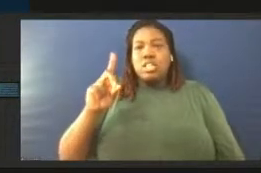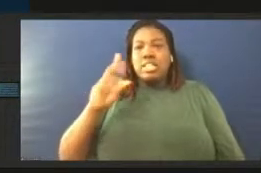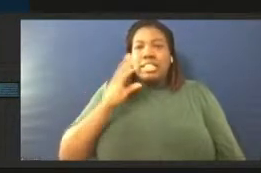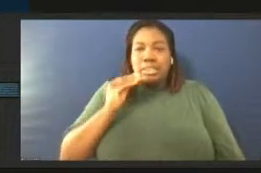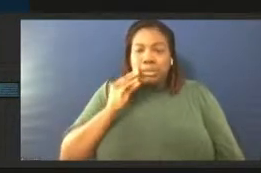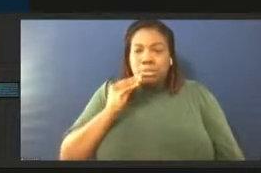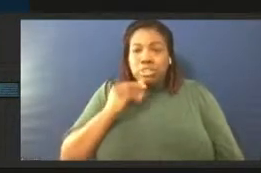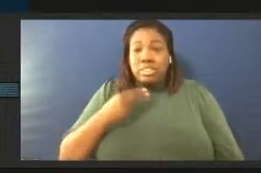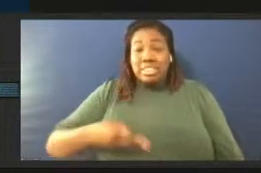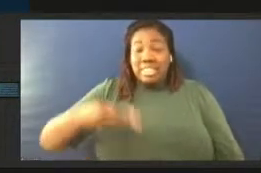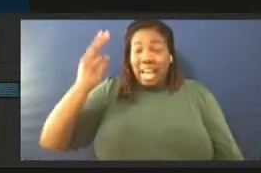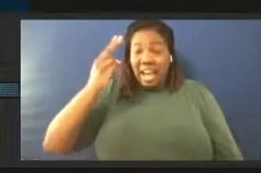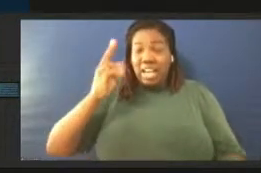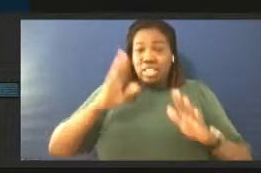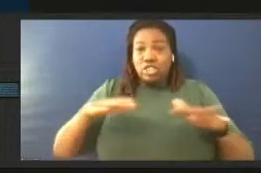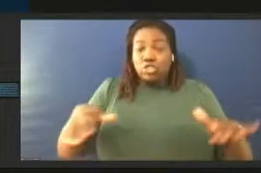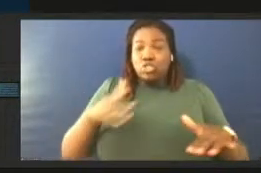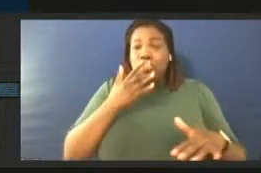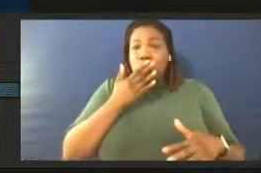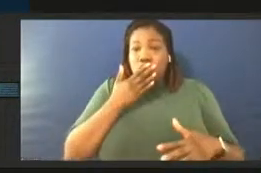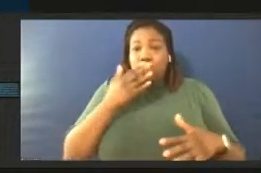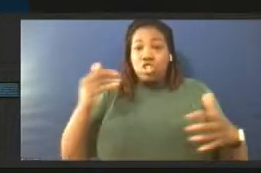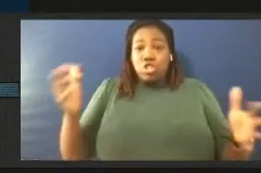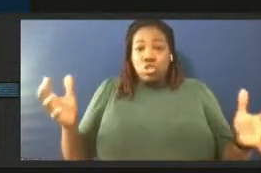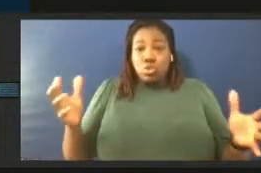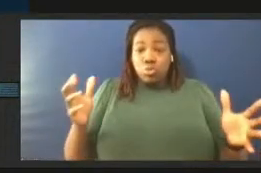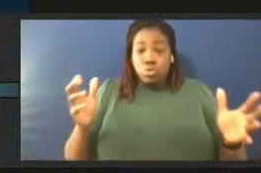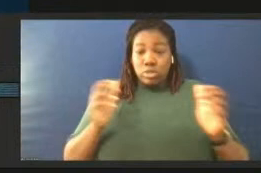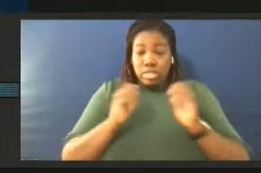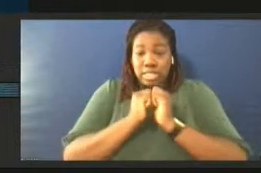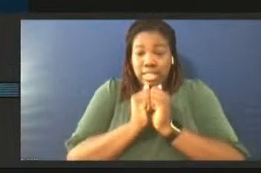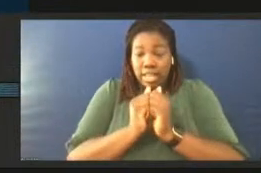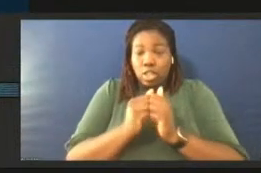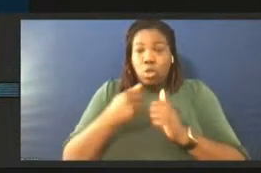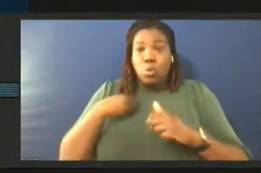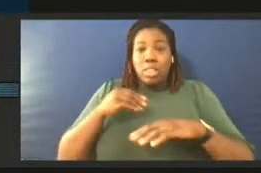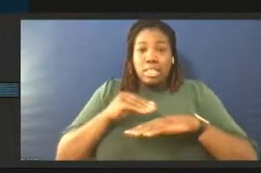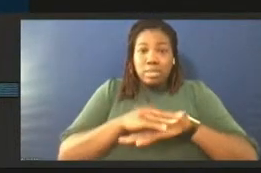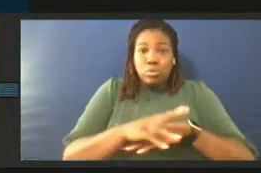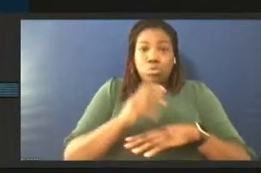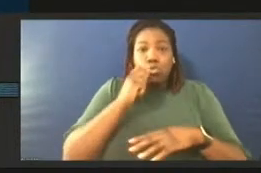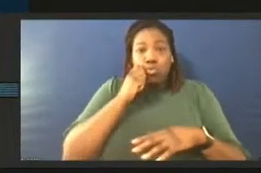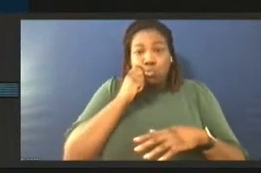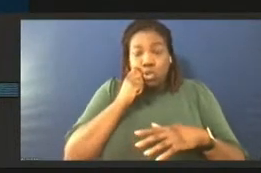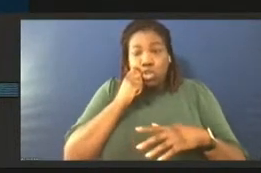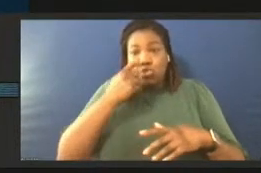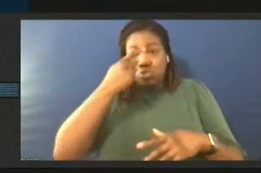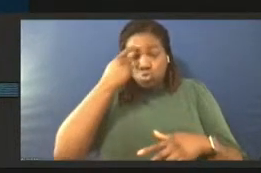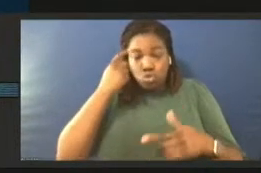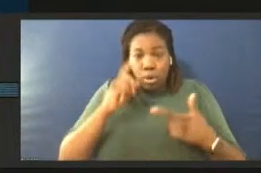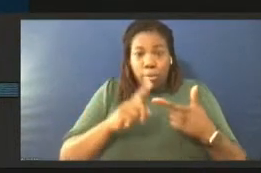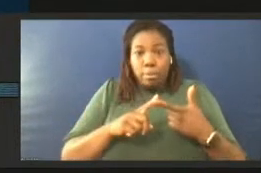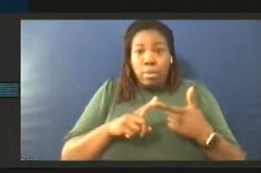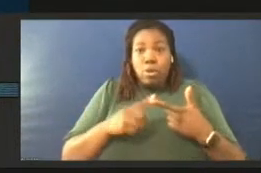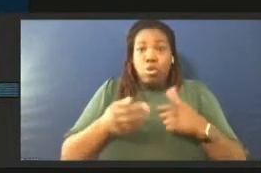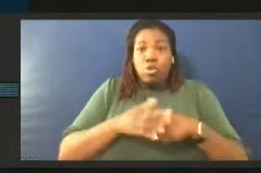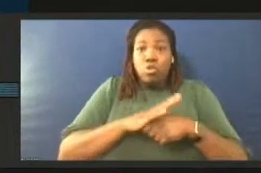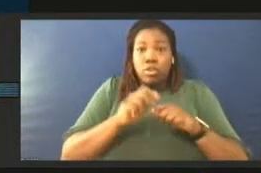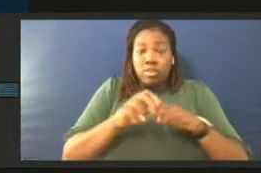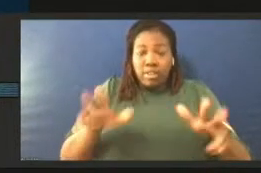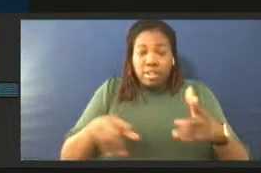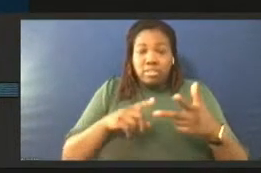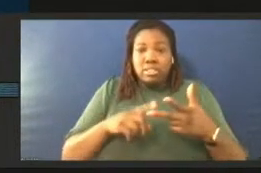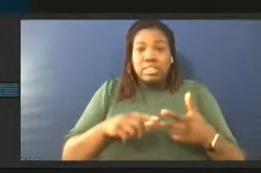color. You combine that now with the exposure to racial trauma, COVID-19, and the racism